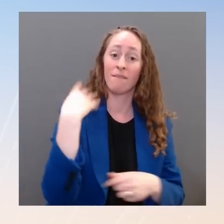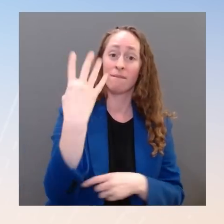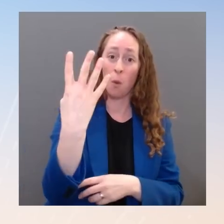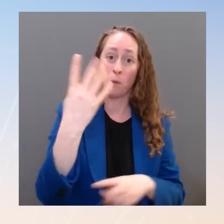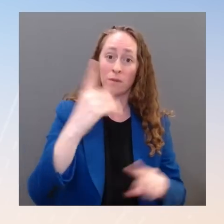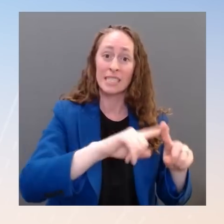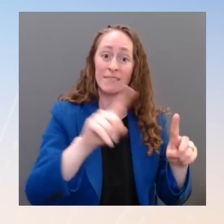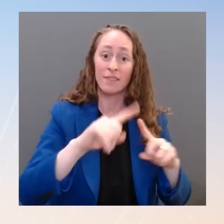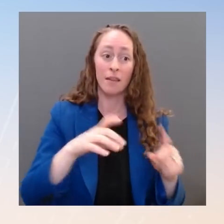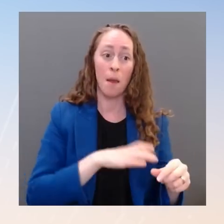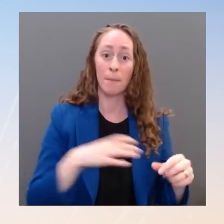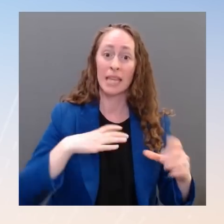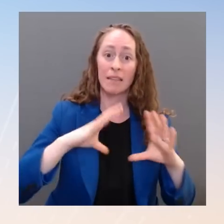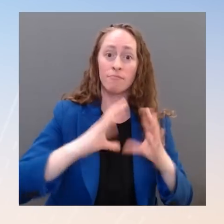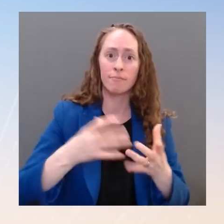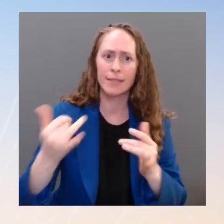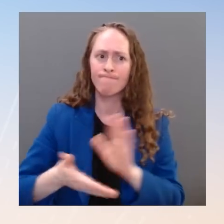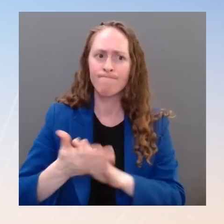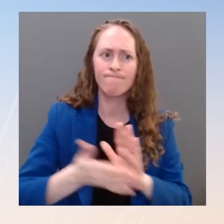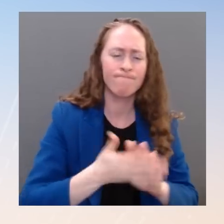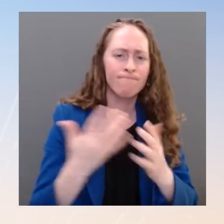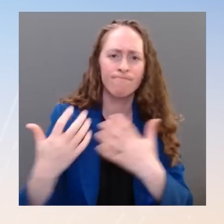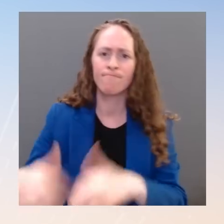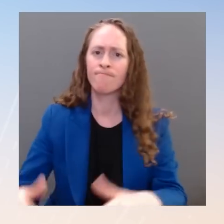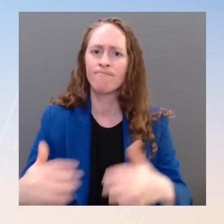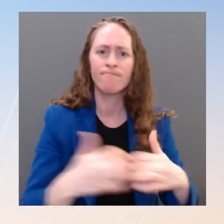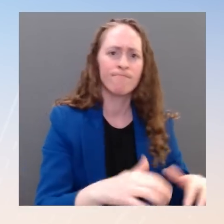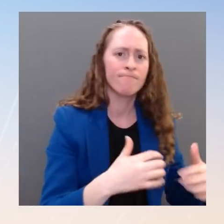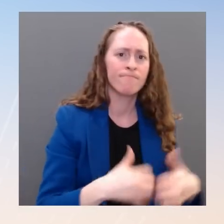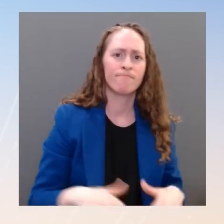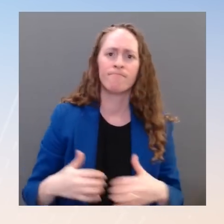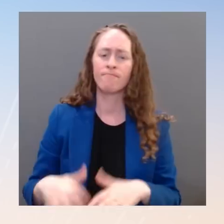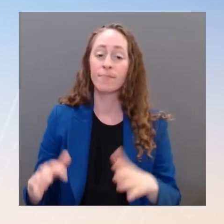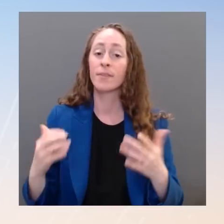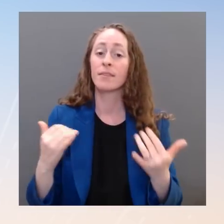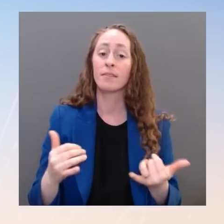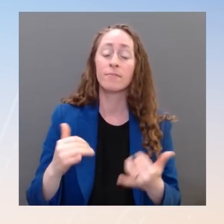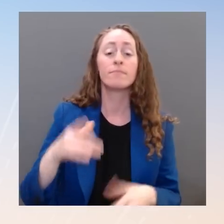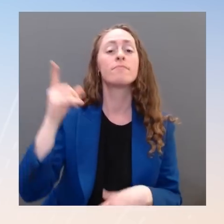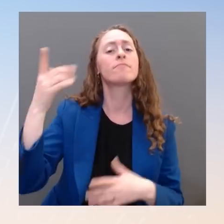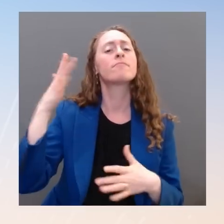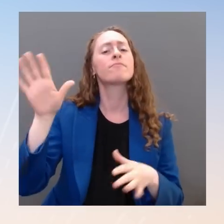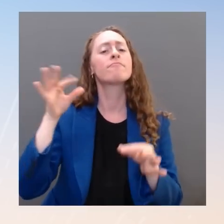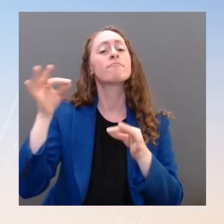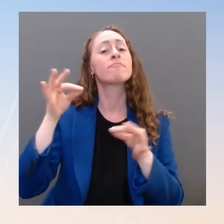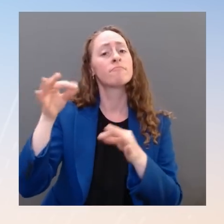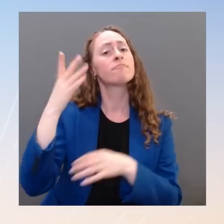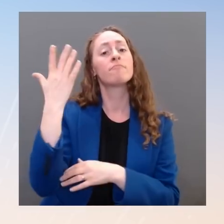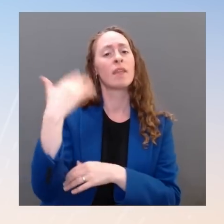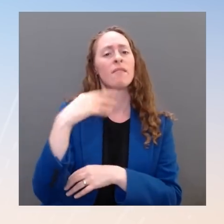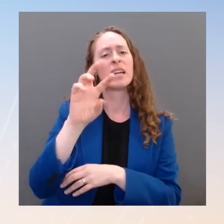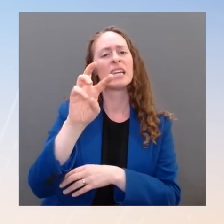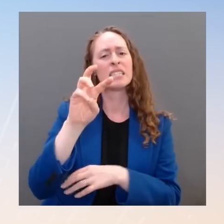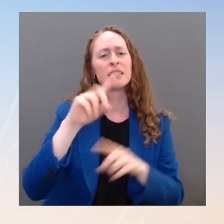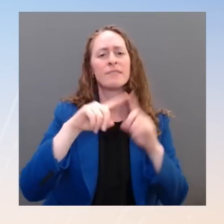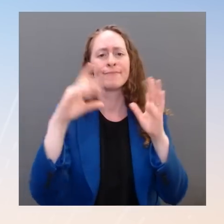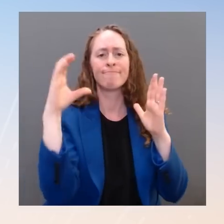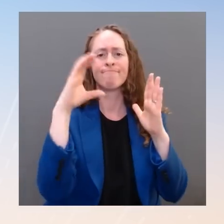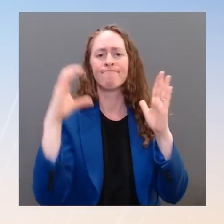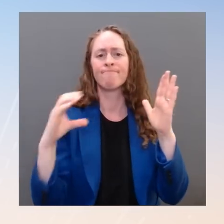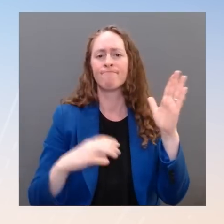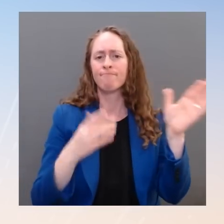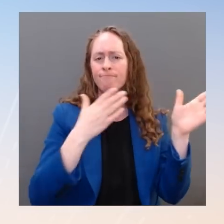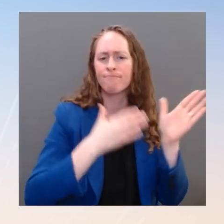And he laid out six pillars of our plan, including components that address exactly those specific pieces, how we would